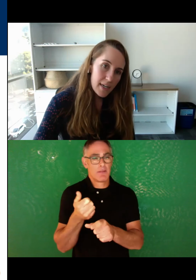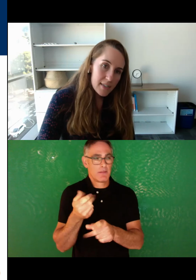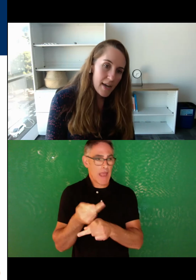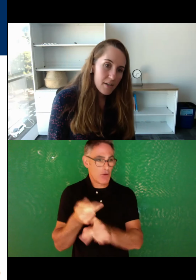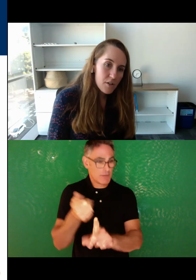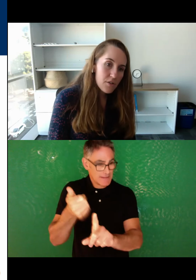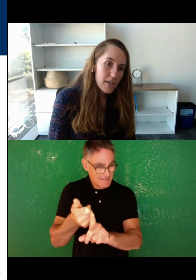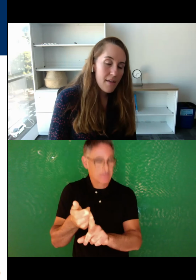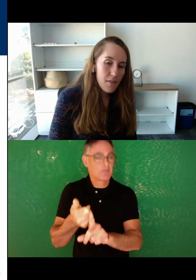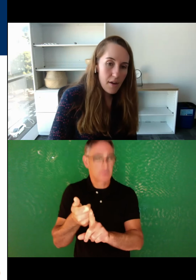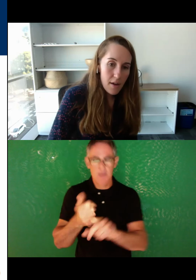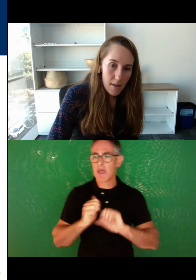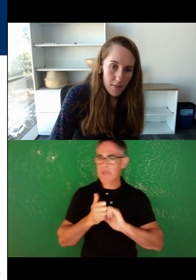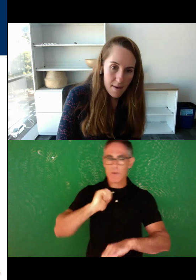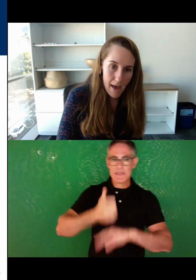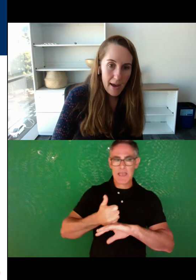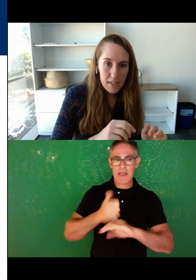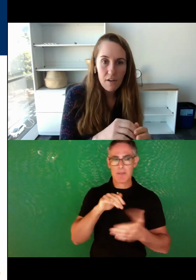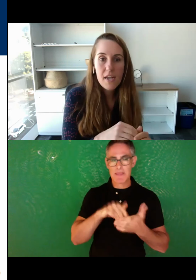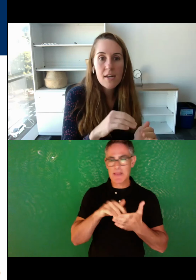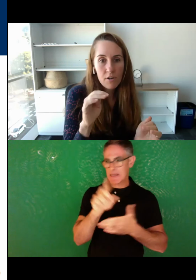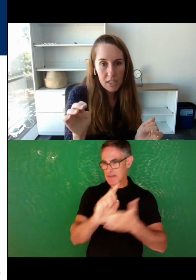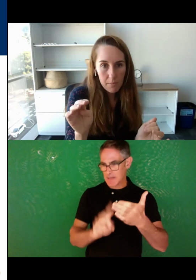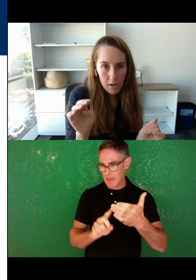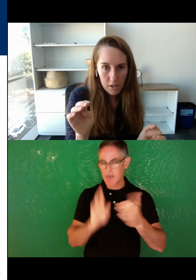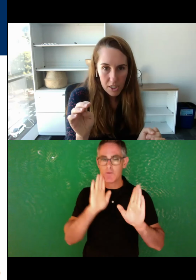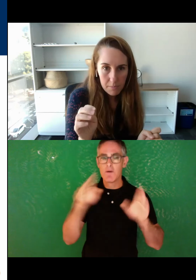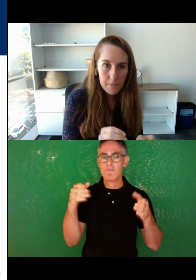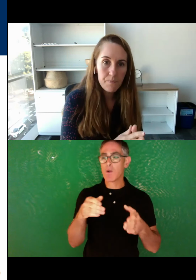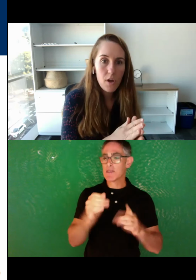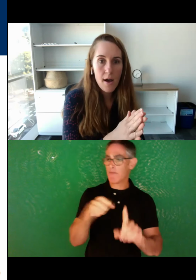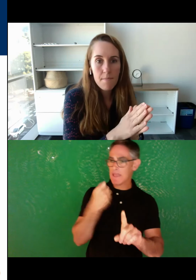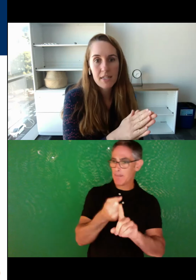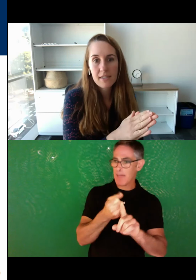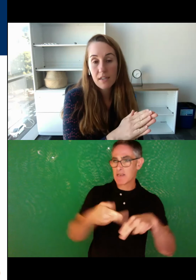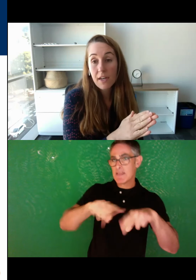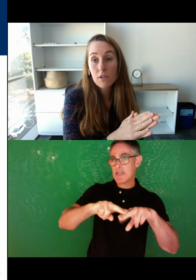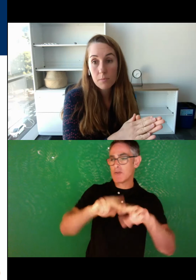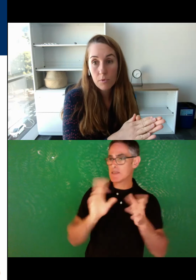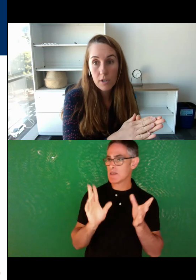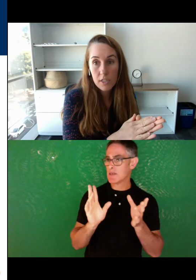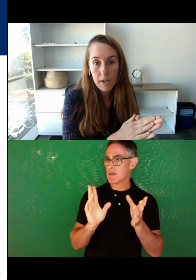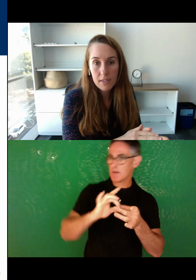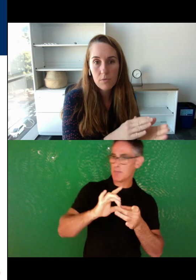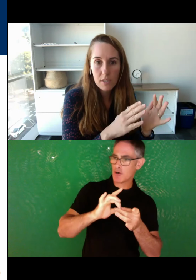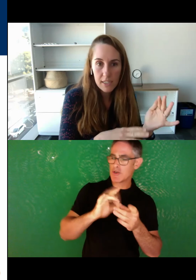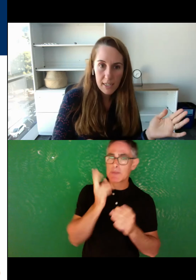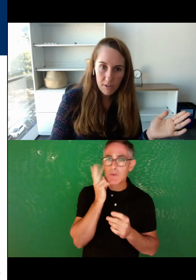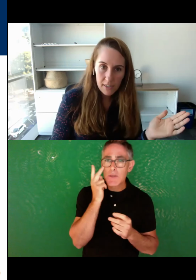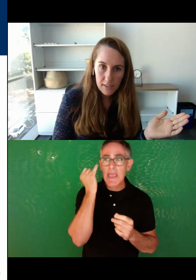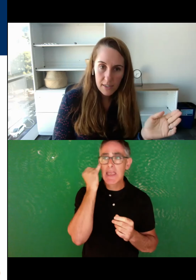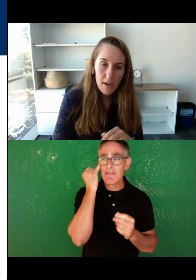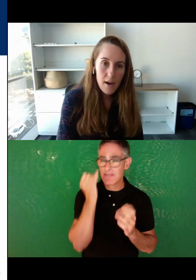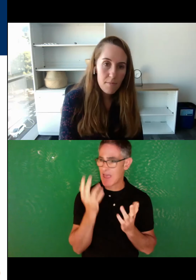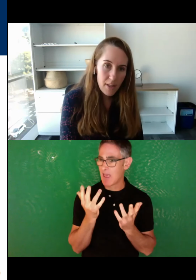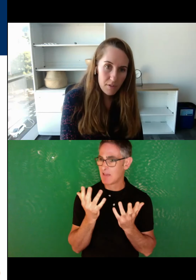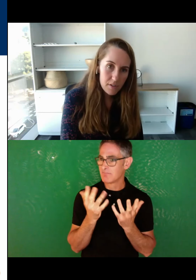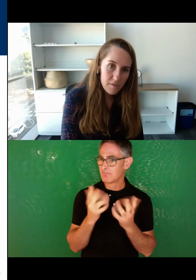this study design to look at the impact of increased partnerships and see if that corresponds with